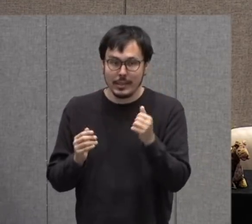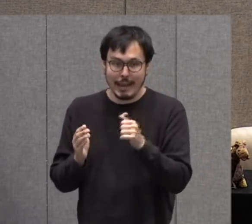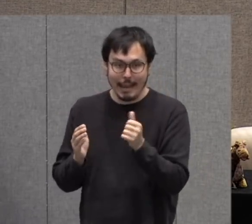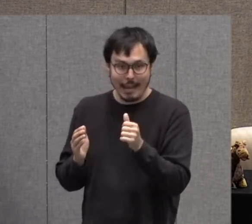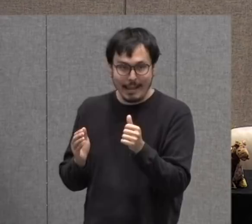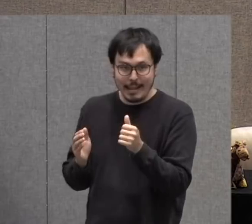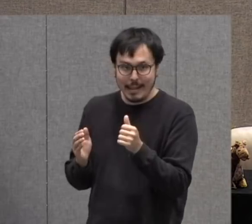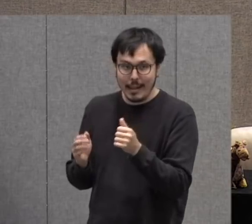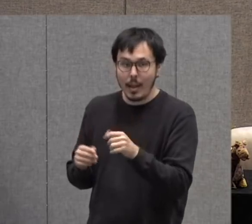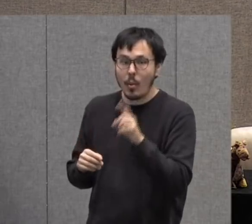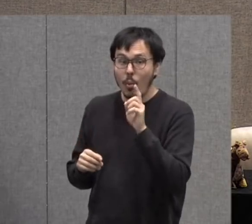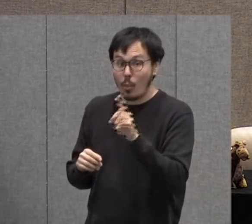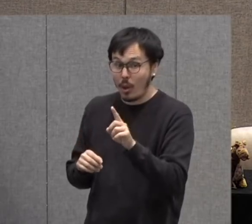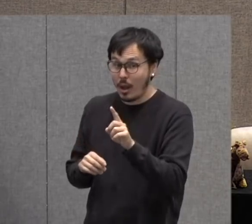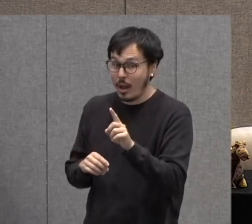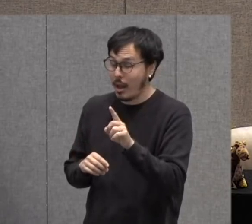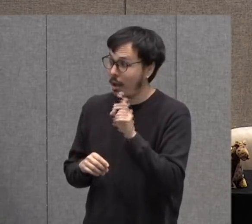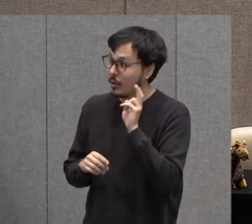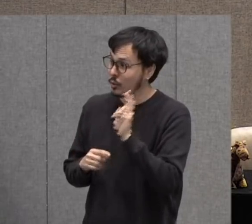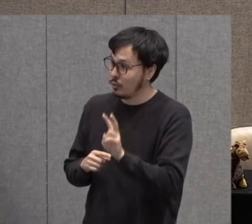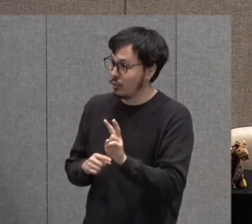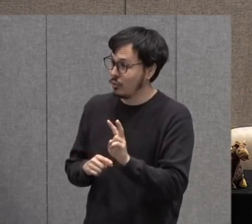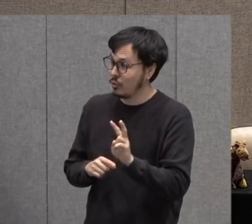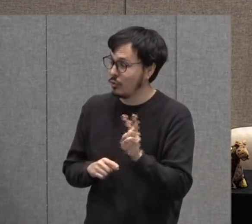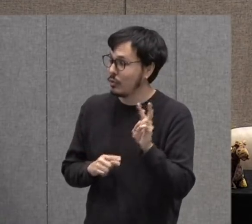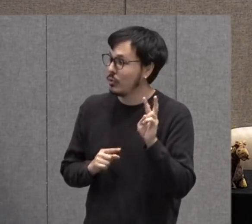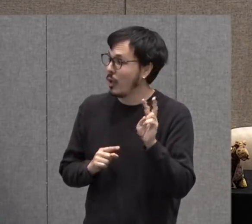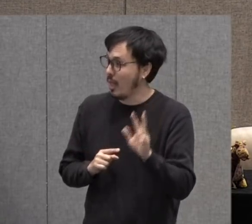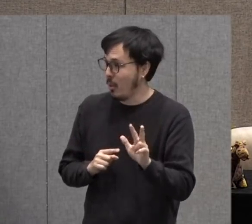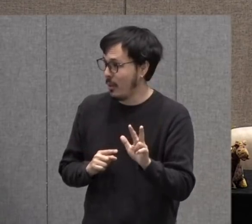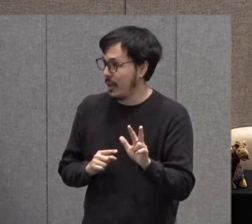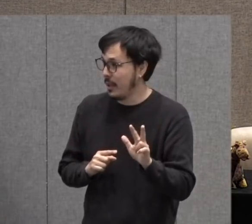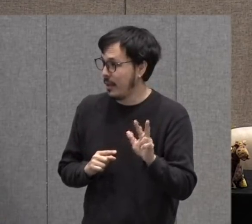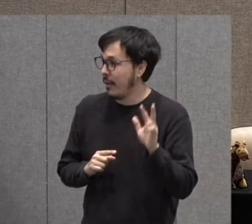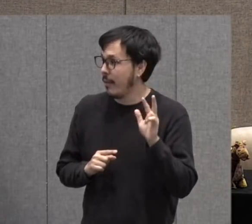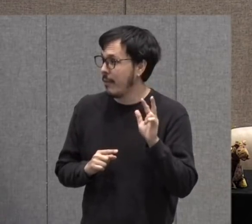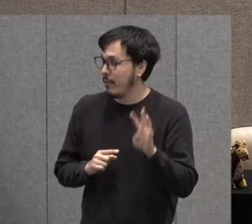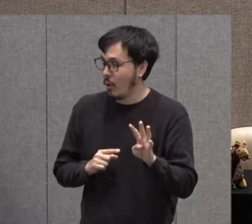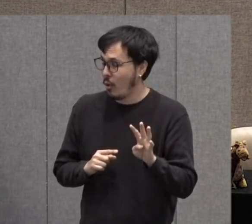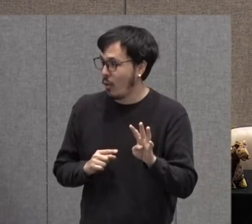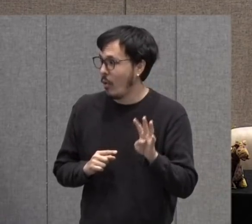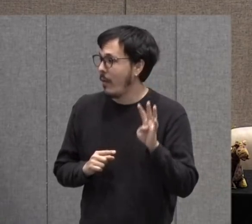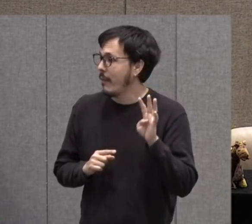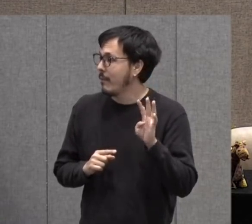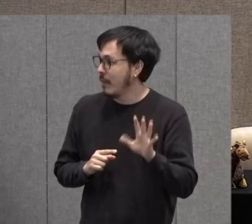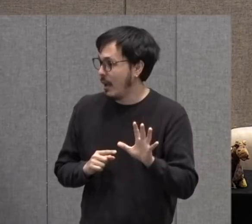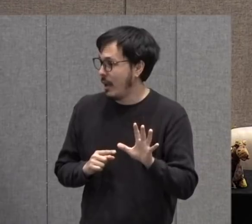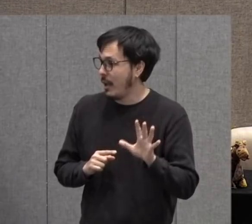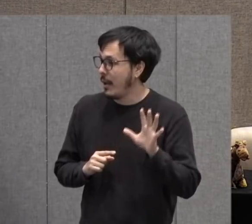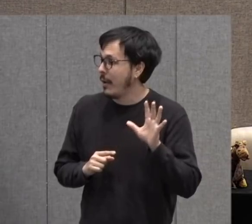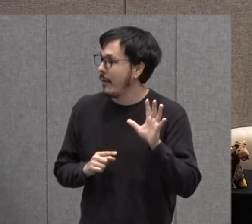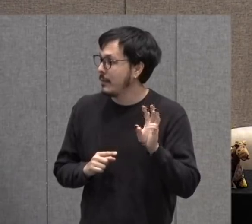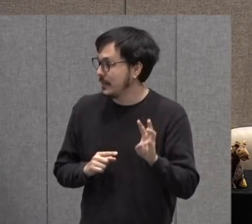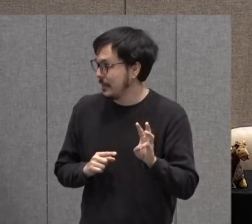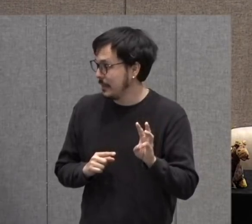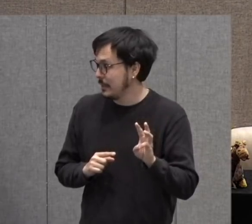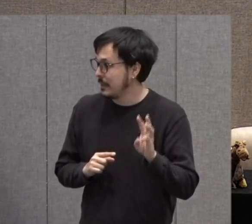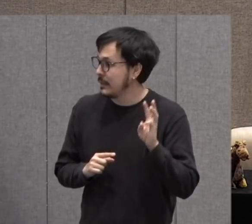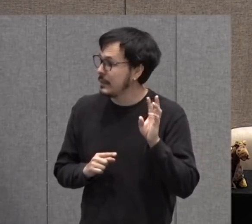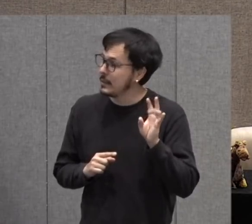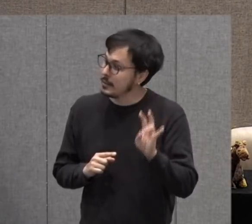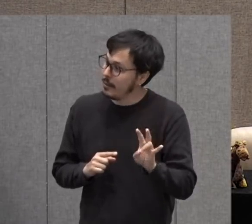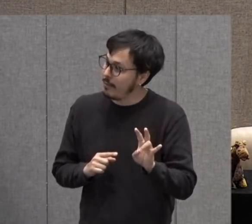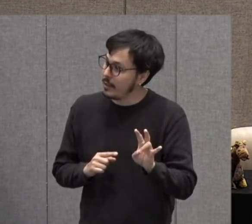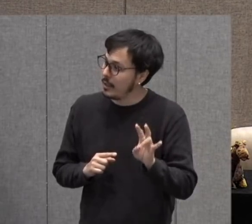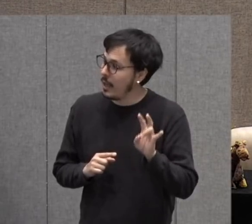1, 2, 3, 4, 5, 6,